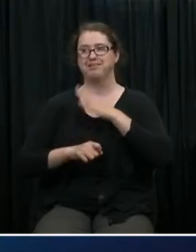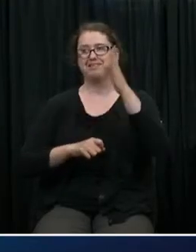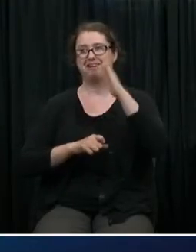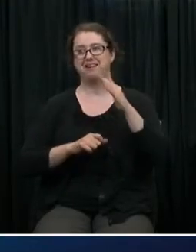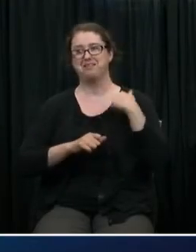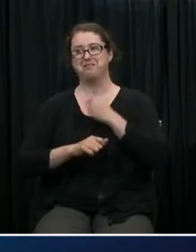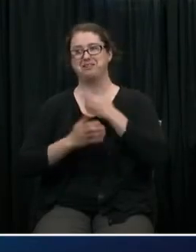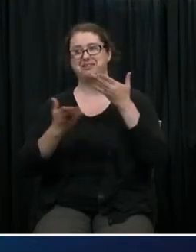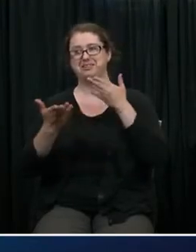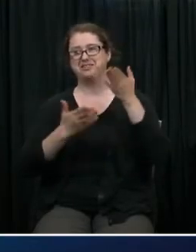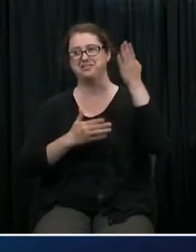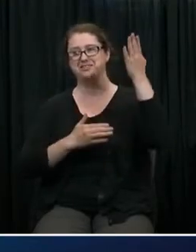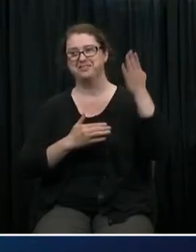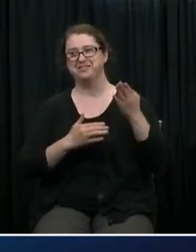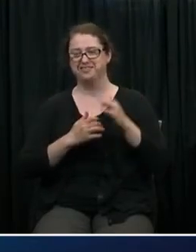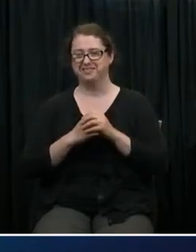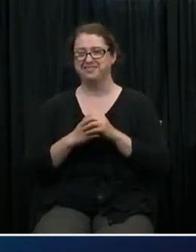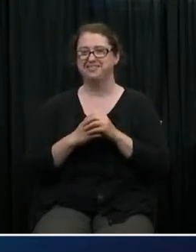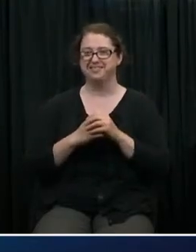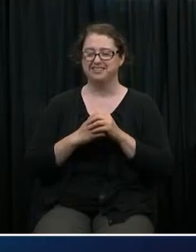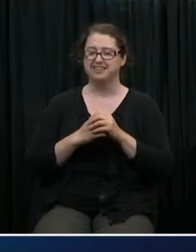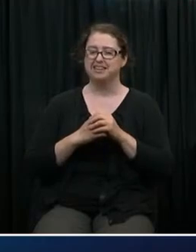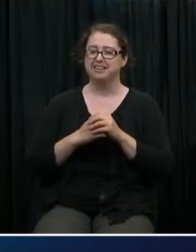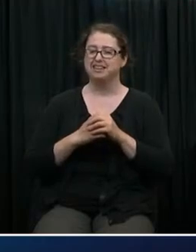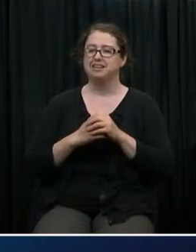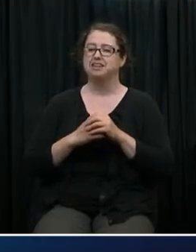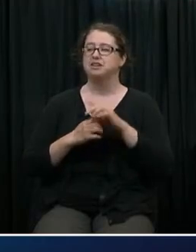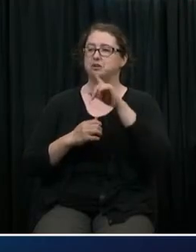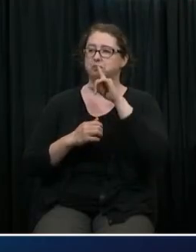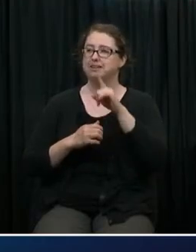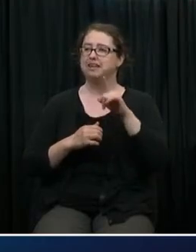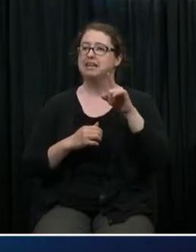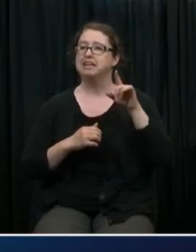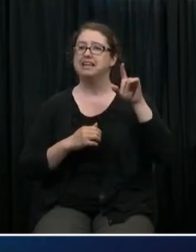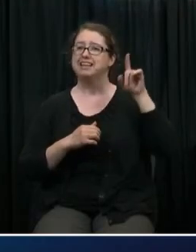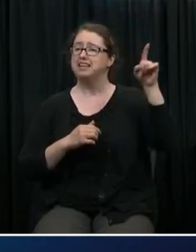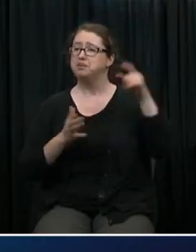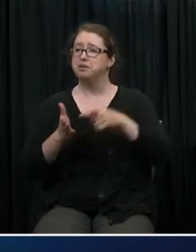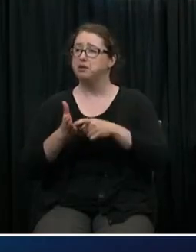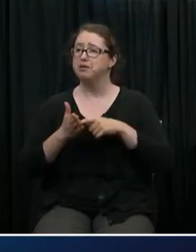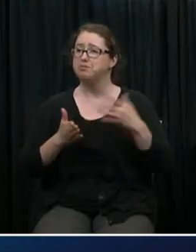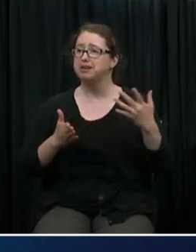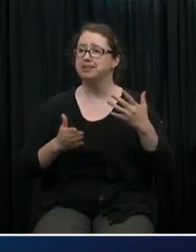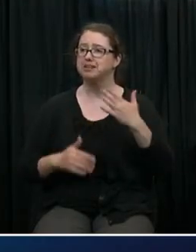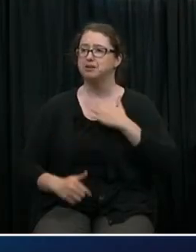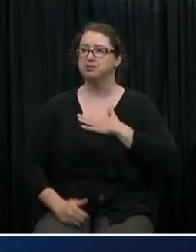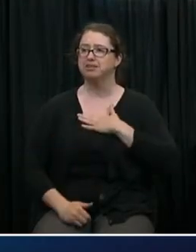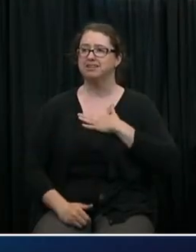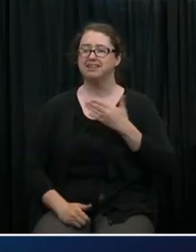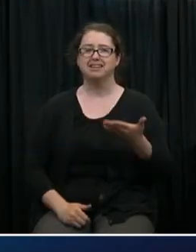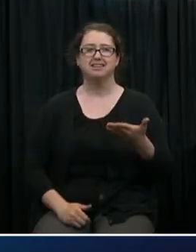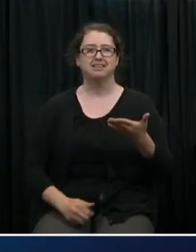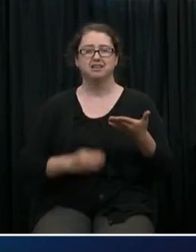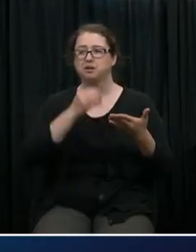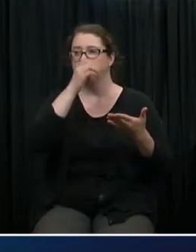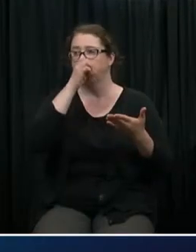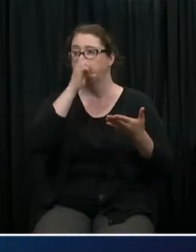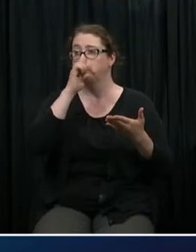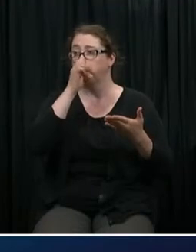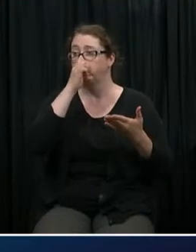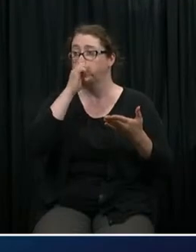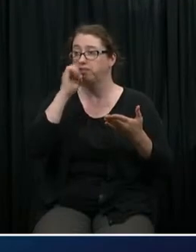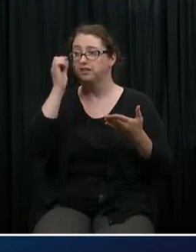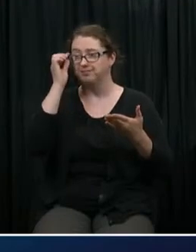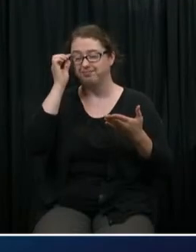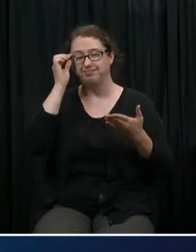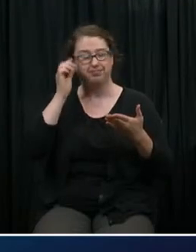only essential job function needed is to be willing. And for us to make any changes within the church, it